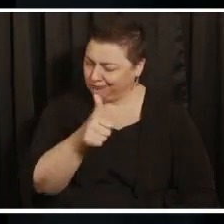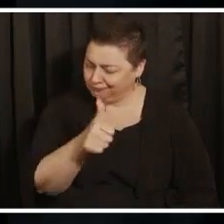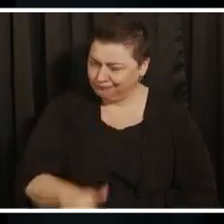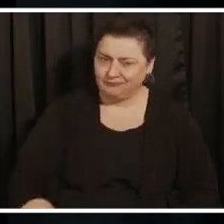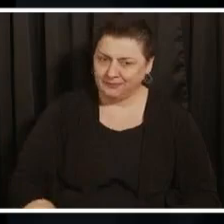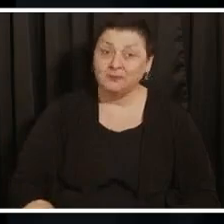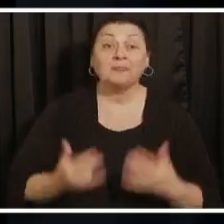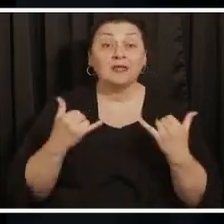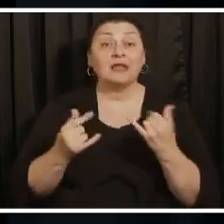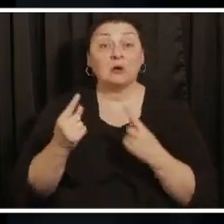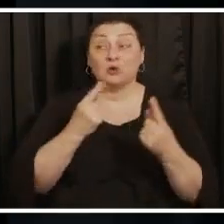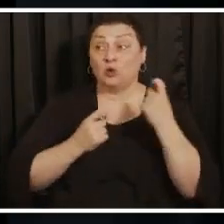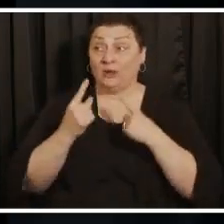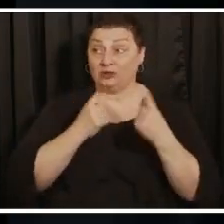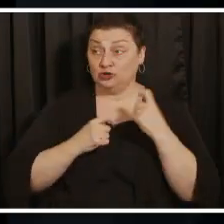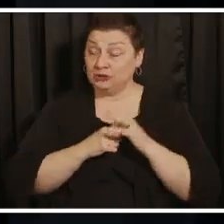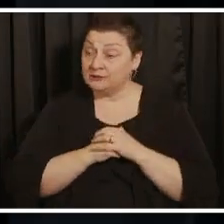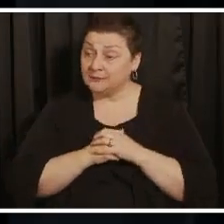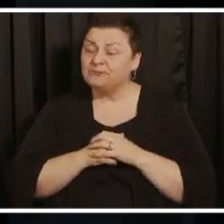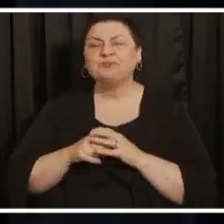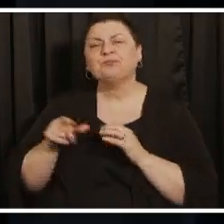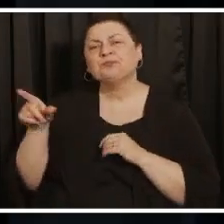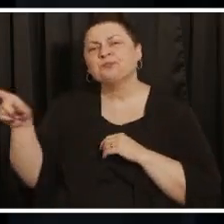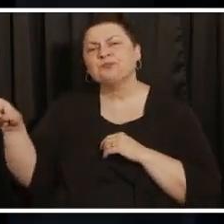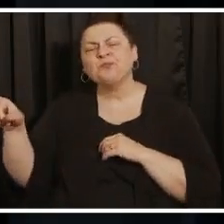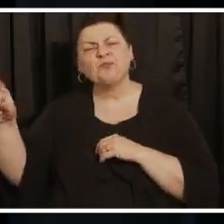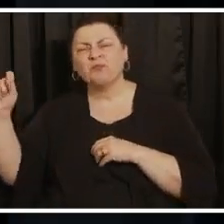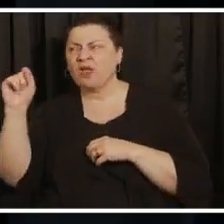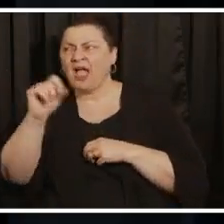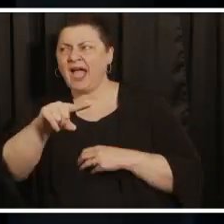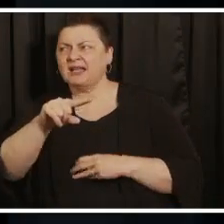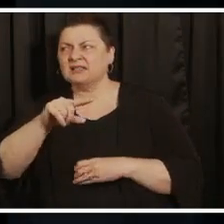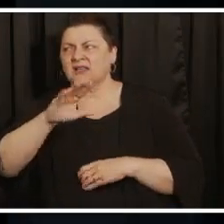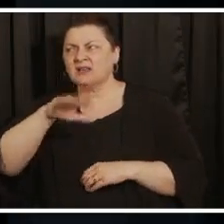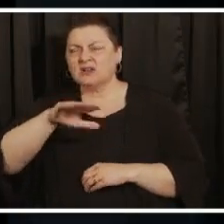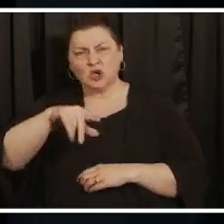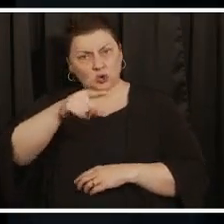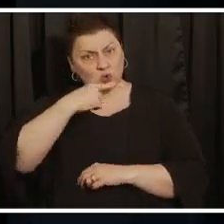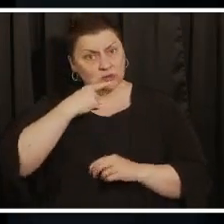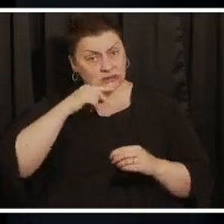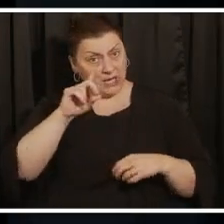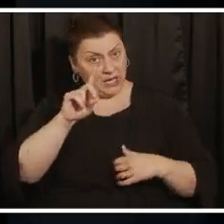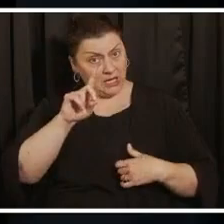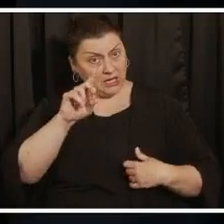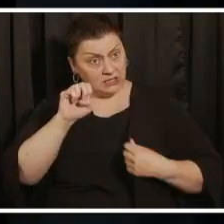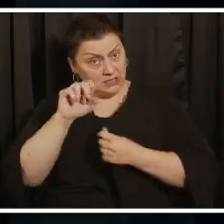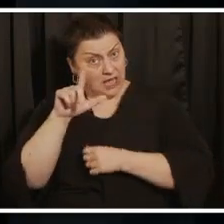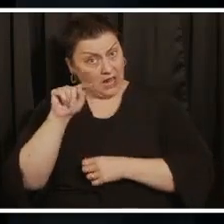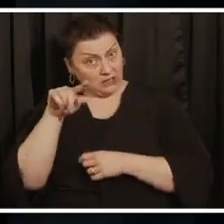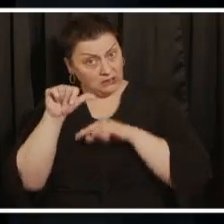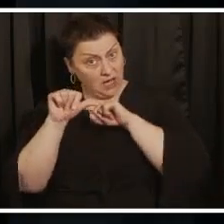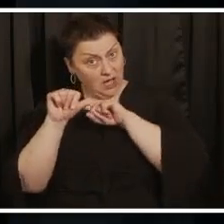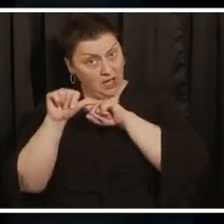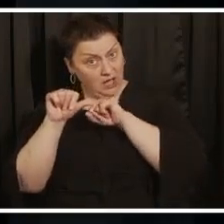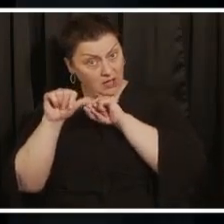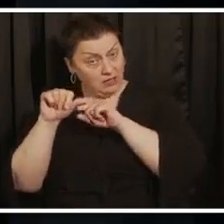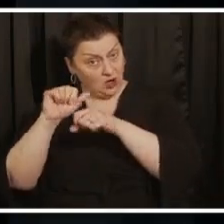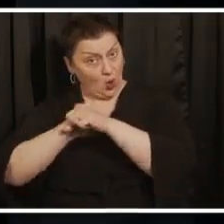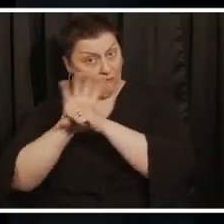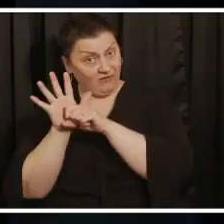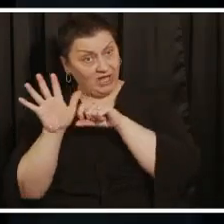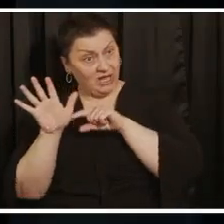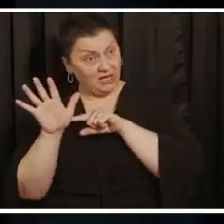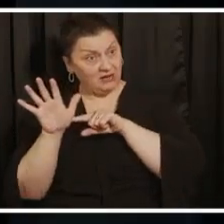Are you seeing evidence that the Delta variant is driving transmission in that younger age group up to